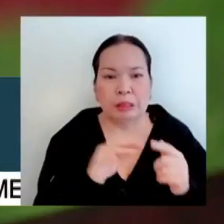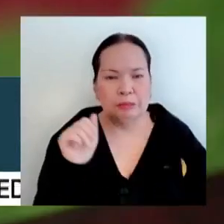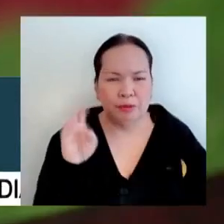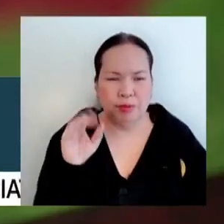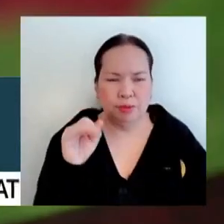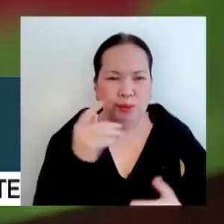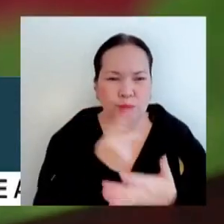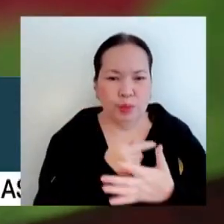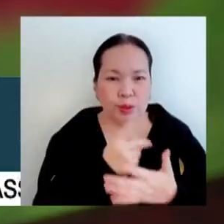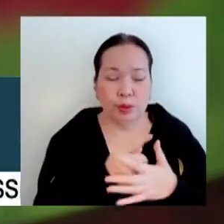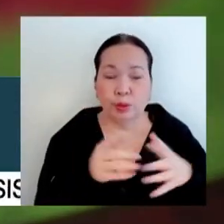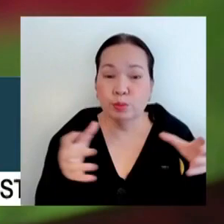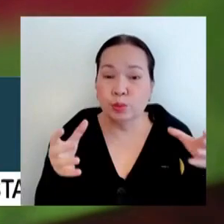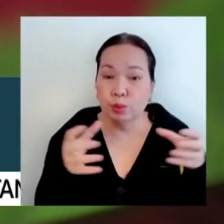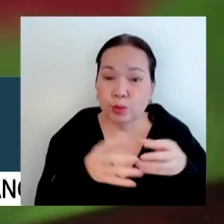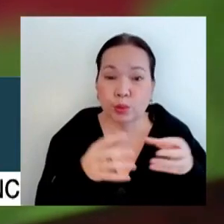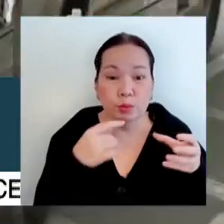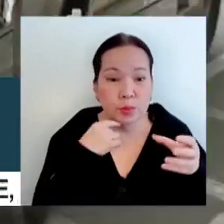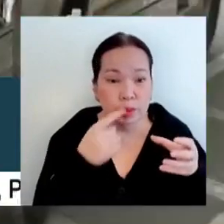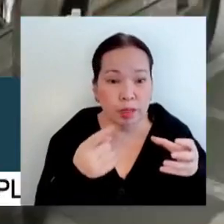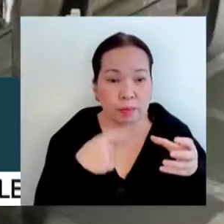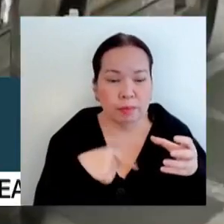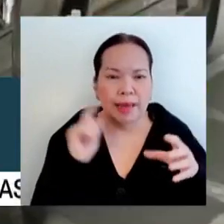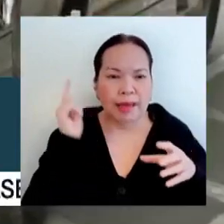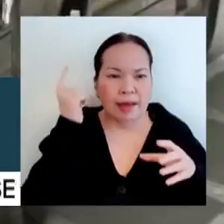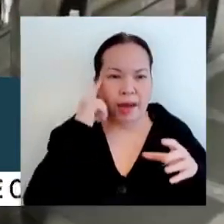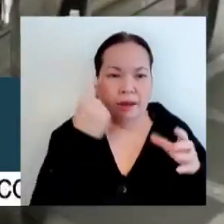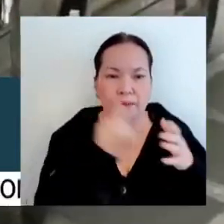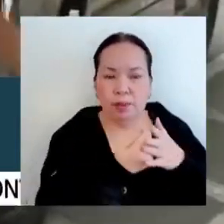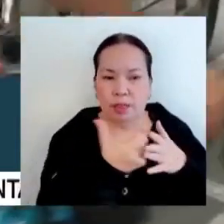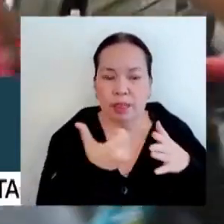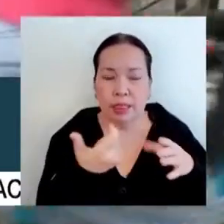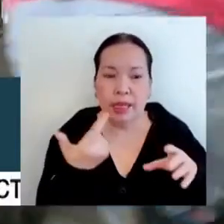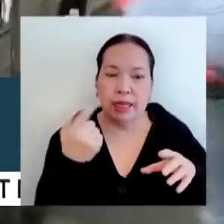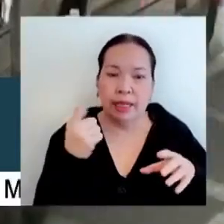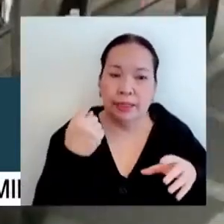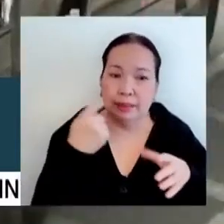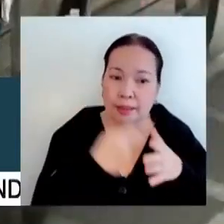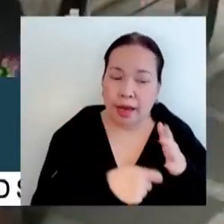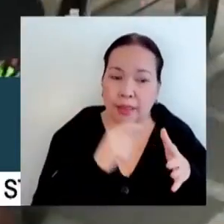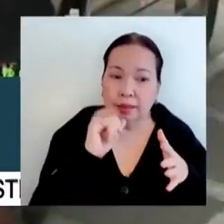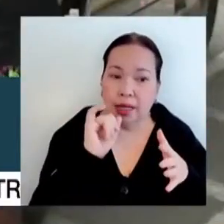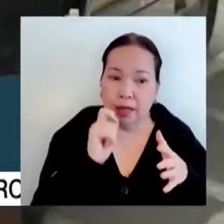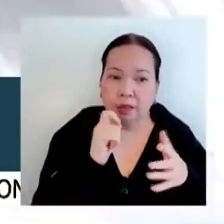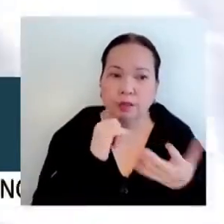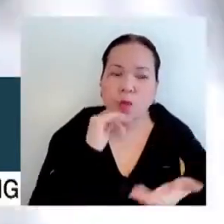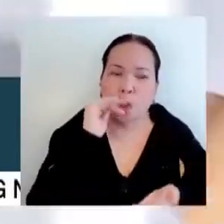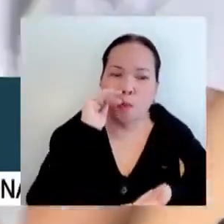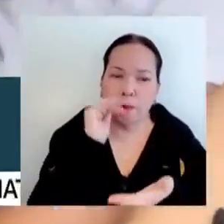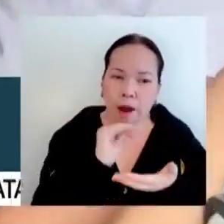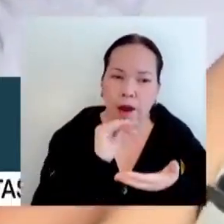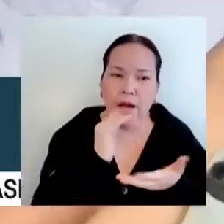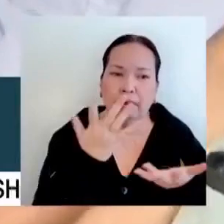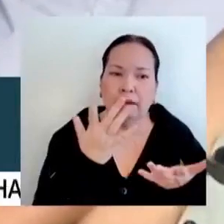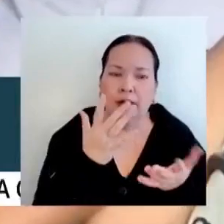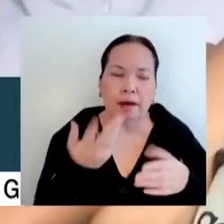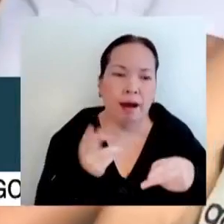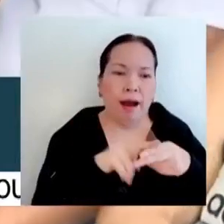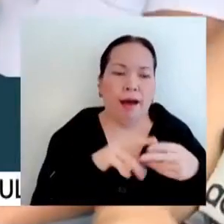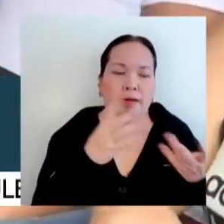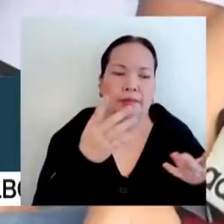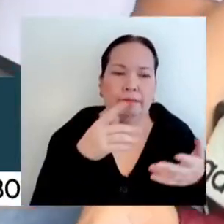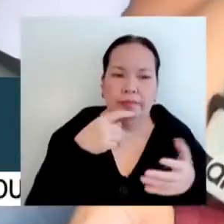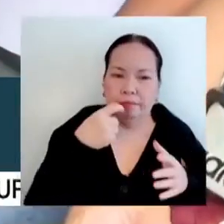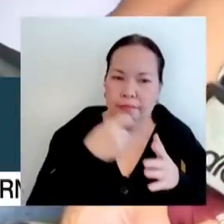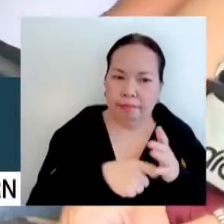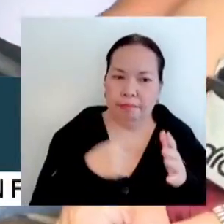For the group passenger forum, government's removal of the fuel excise tax will prevent fare hikes. Finance Secretary Benjamin Diokno had opposed the